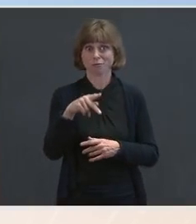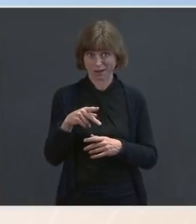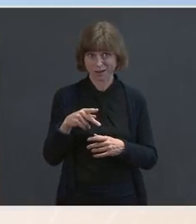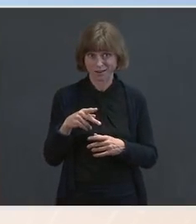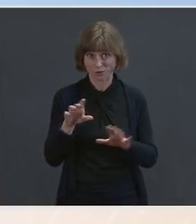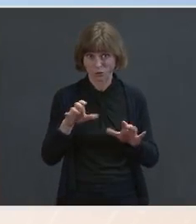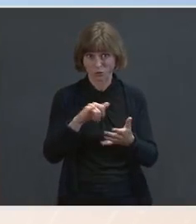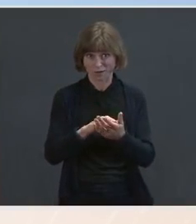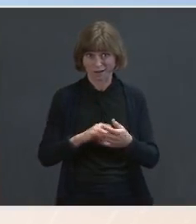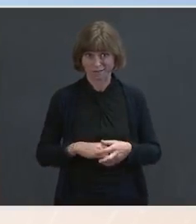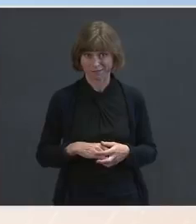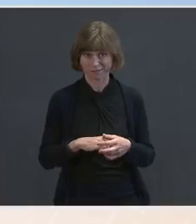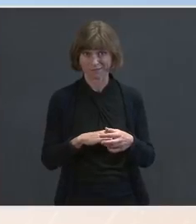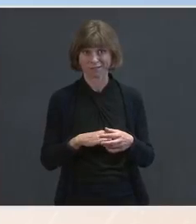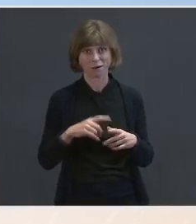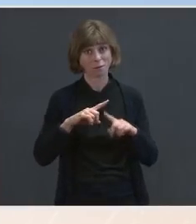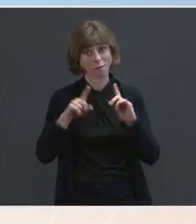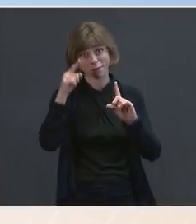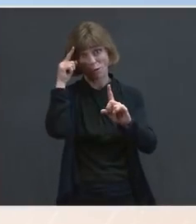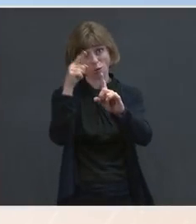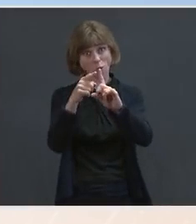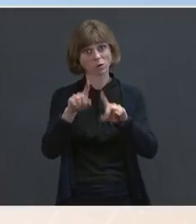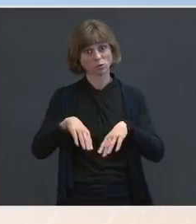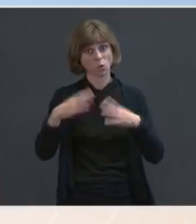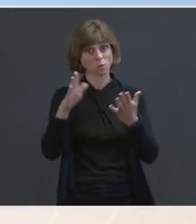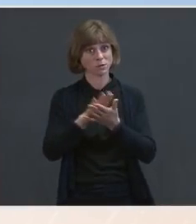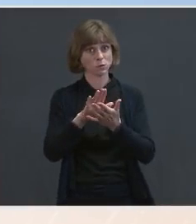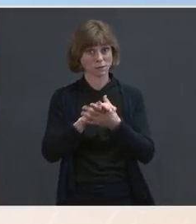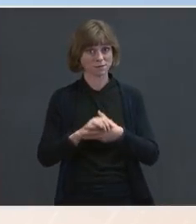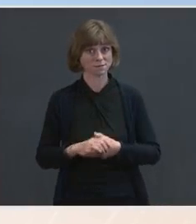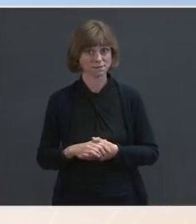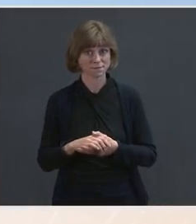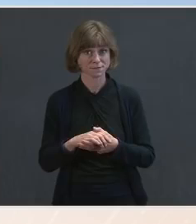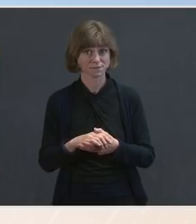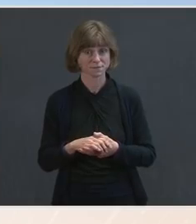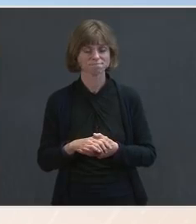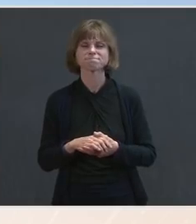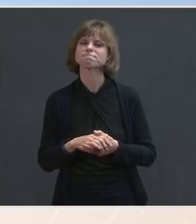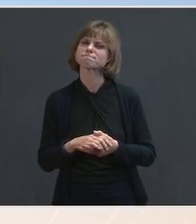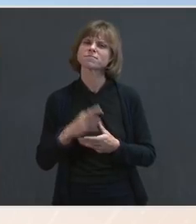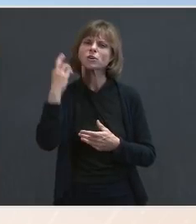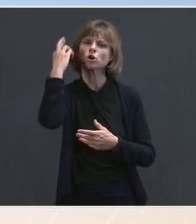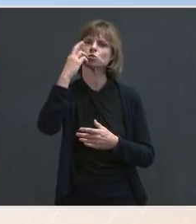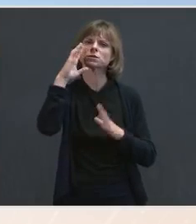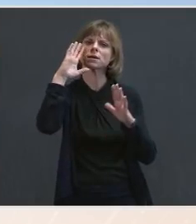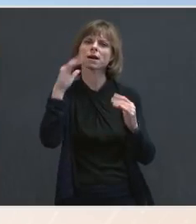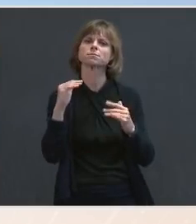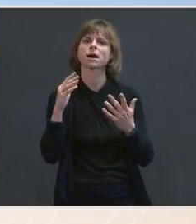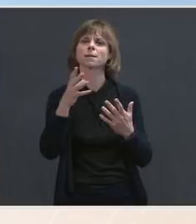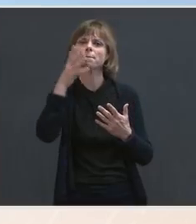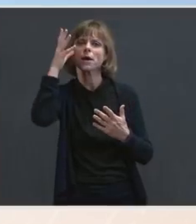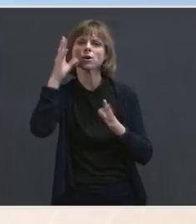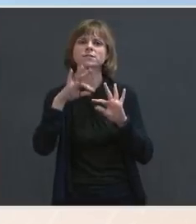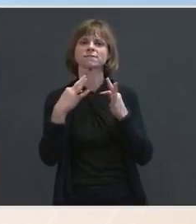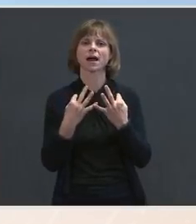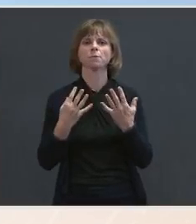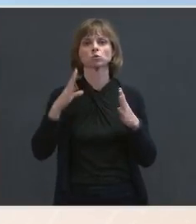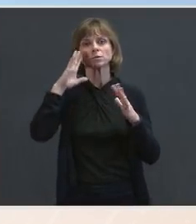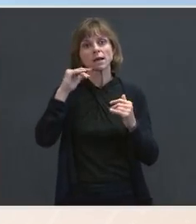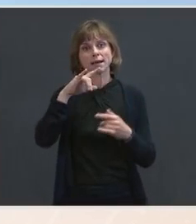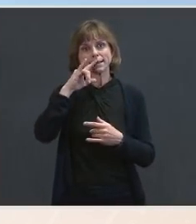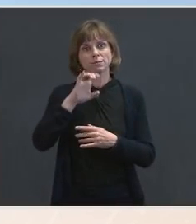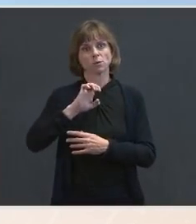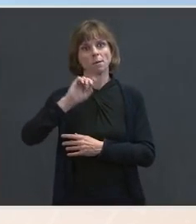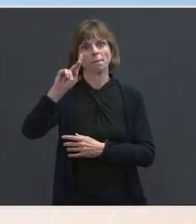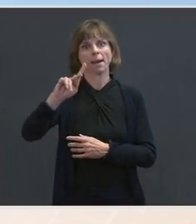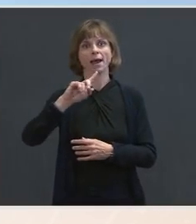objective is for schools to certainly be open. But is it fair, is it a reasonable expectation for parents and families to expect that kids will be back in what we think